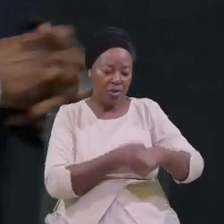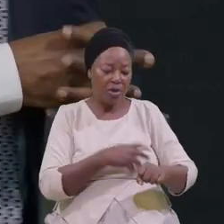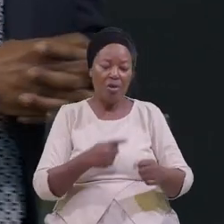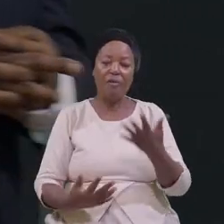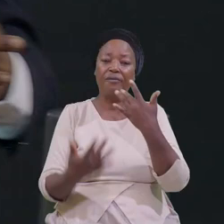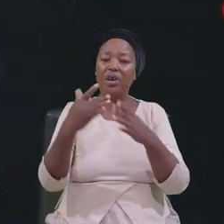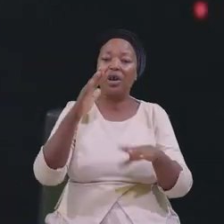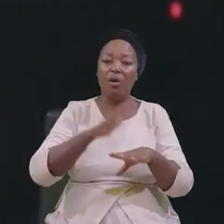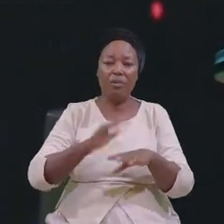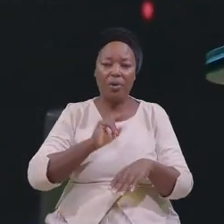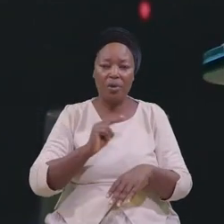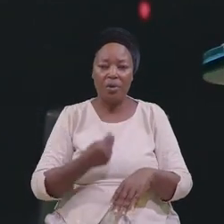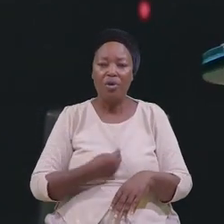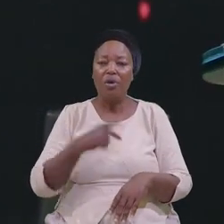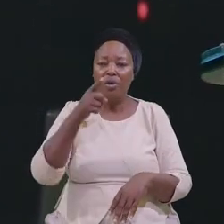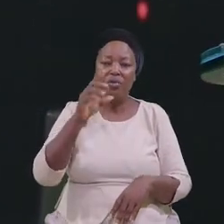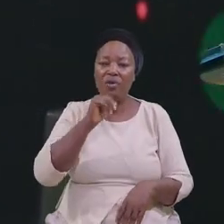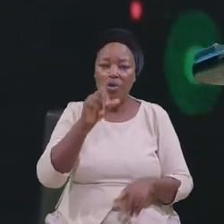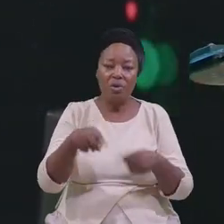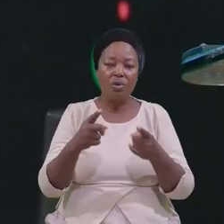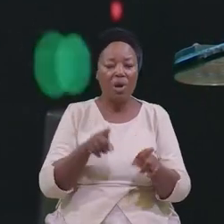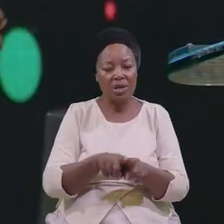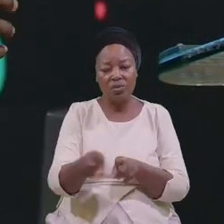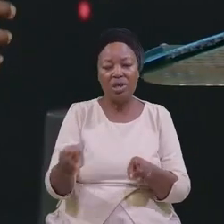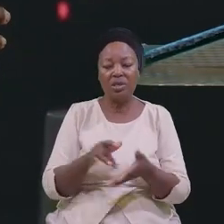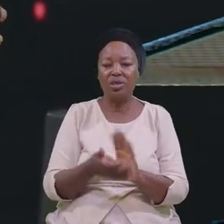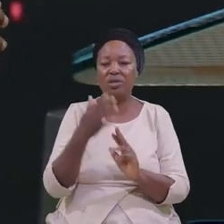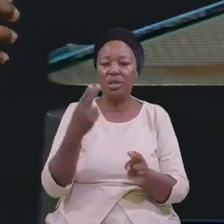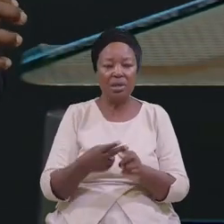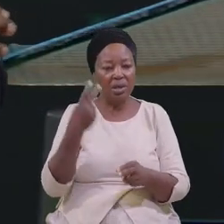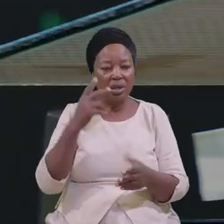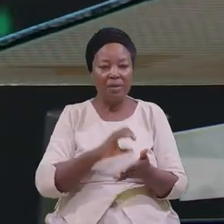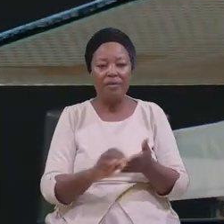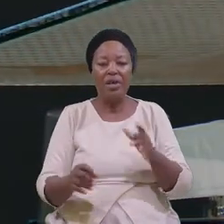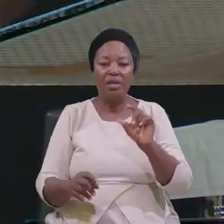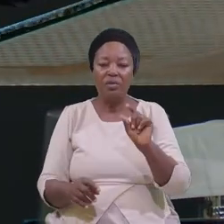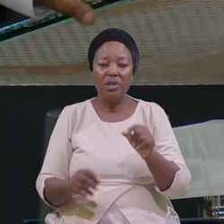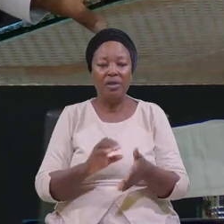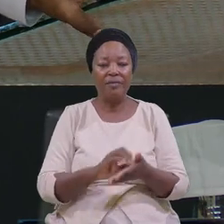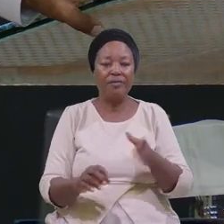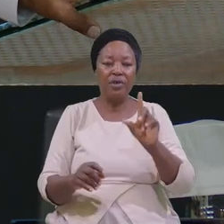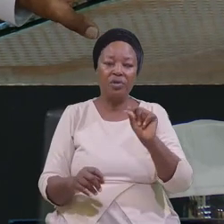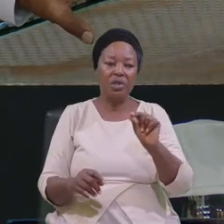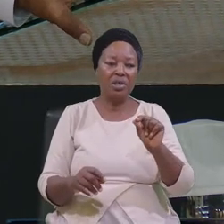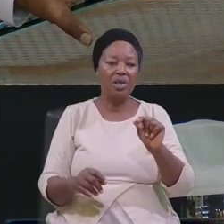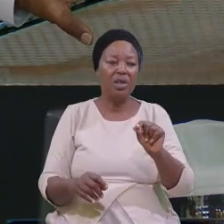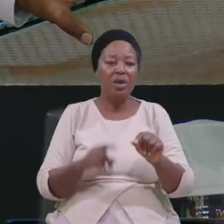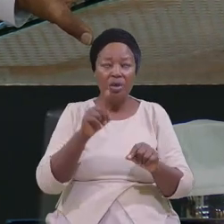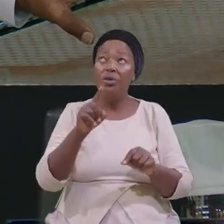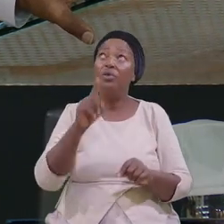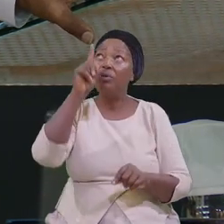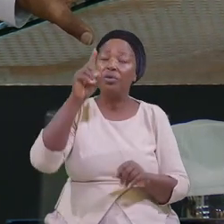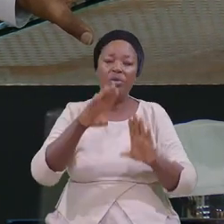upon us. You will not go astray. Look at verse 20. In verse 20, it tells us, thou